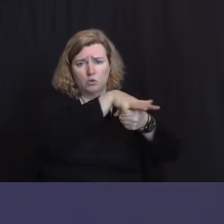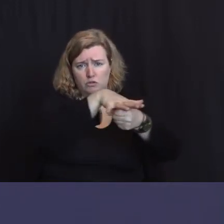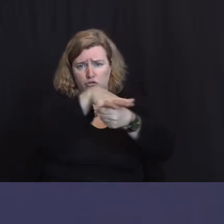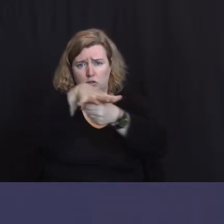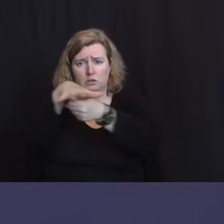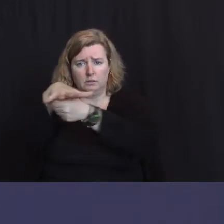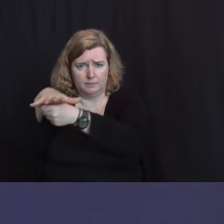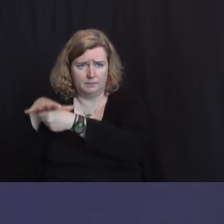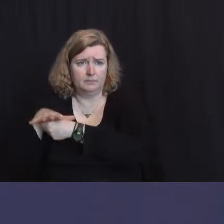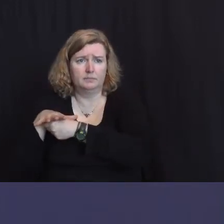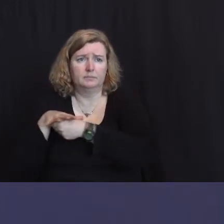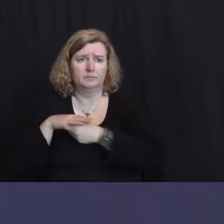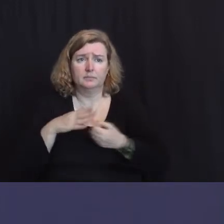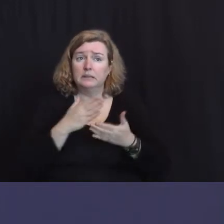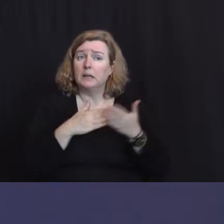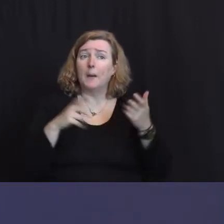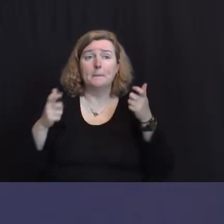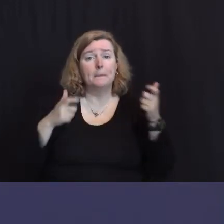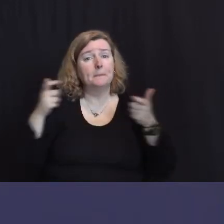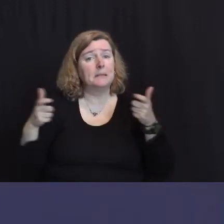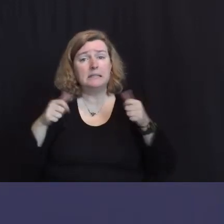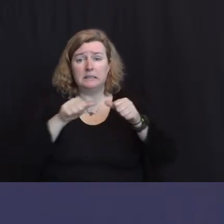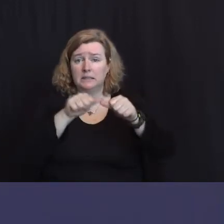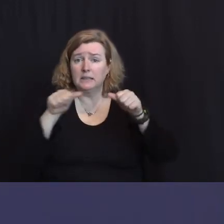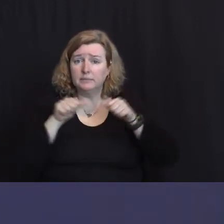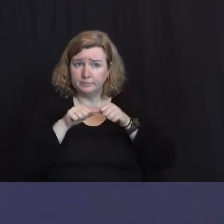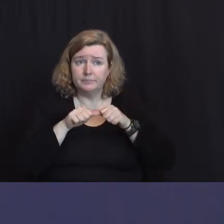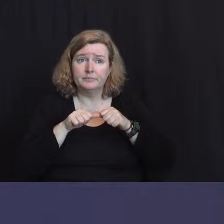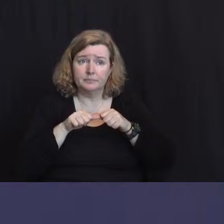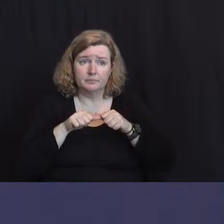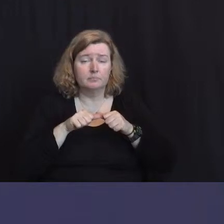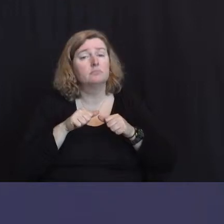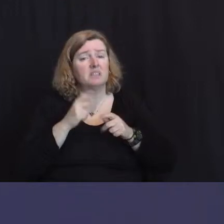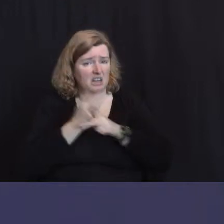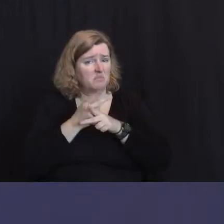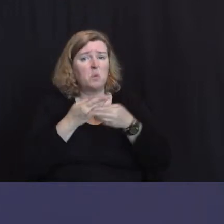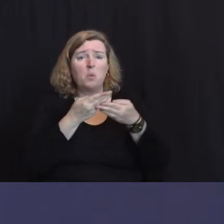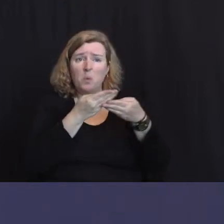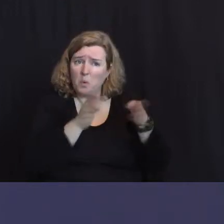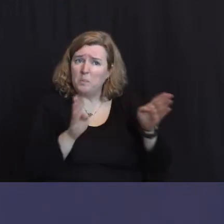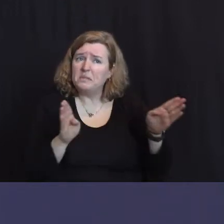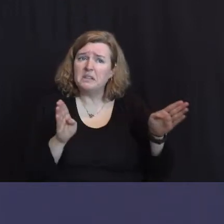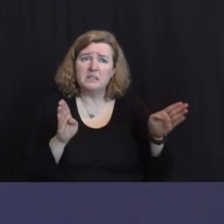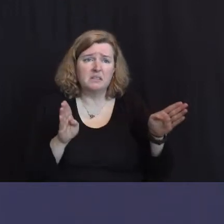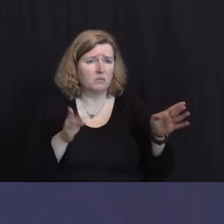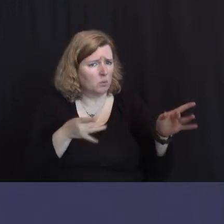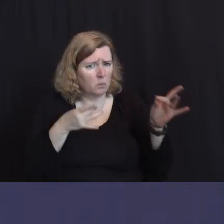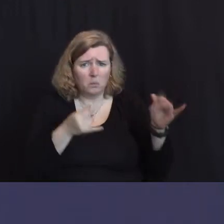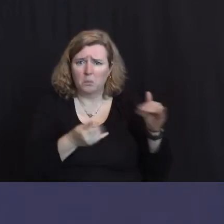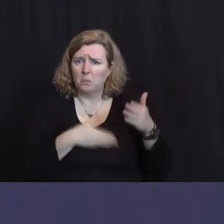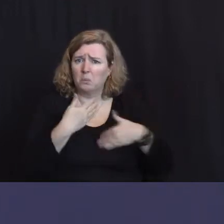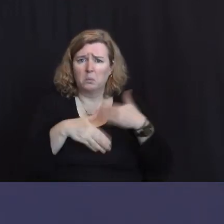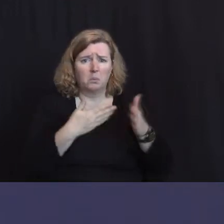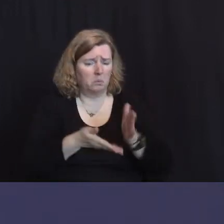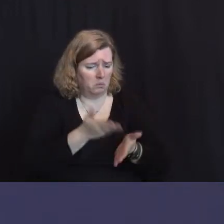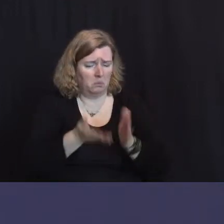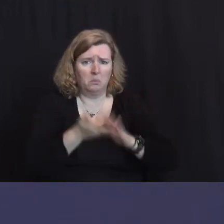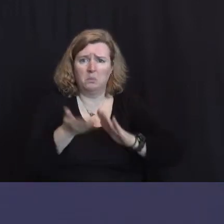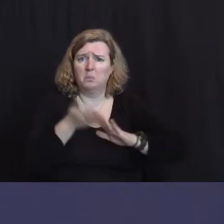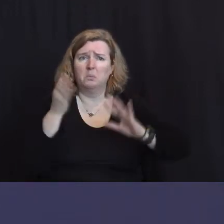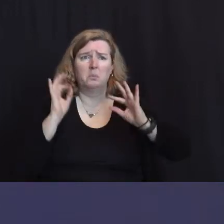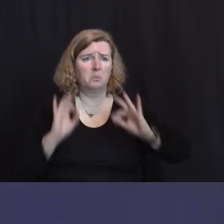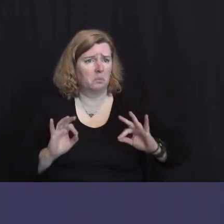can go because they're so well run and so efficient, but this is going to be increasingly localized, community